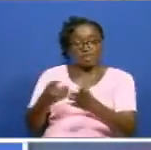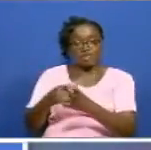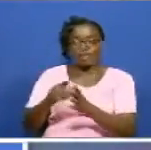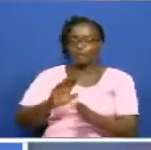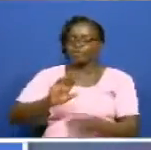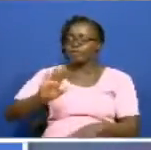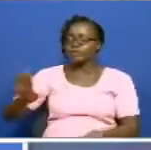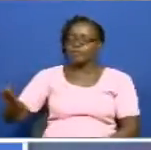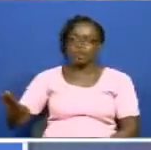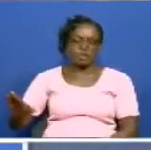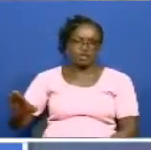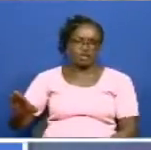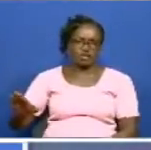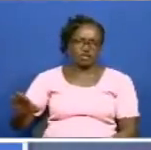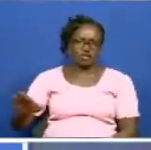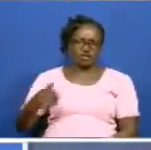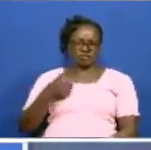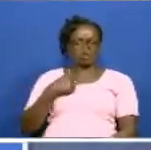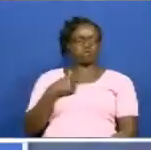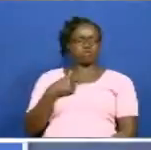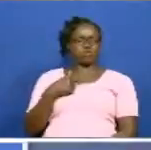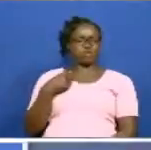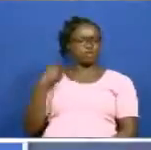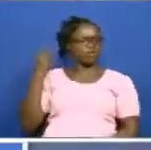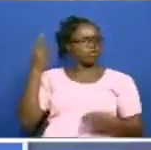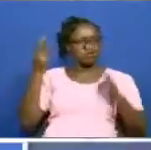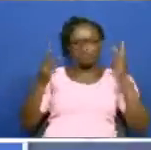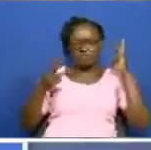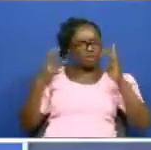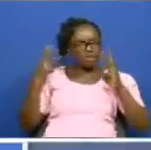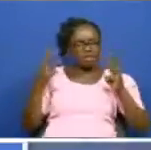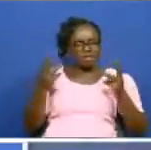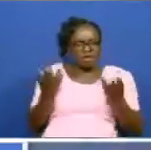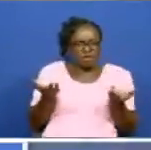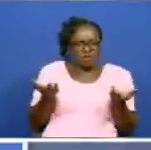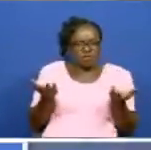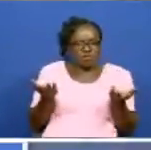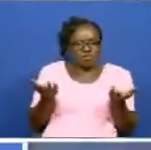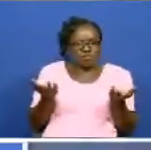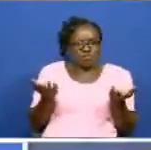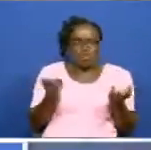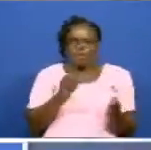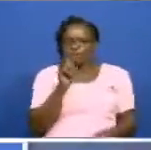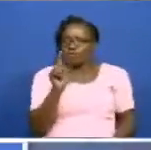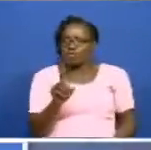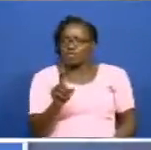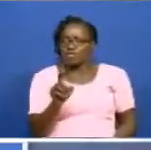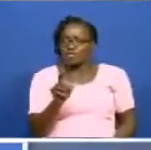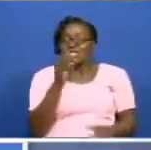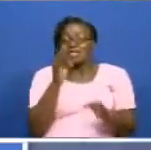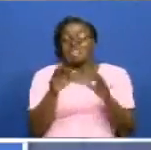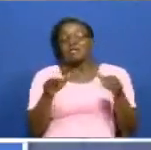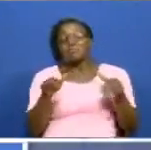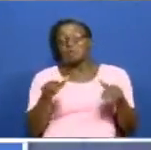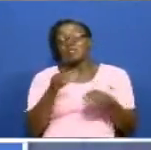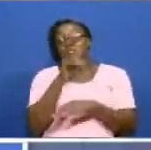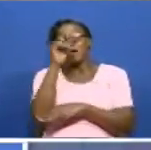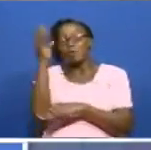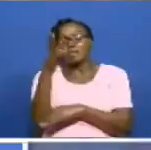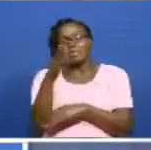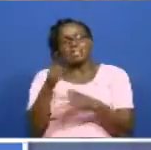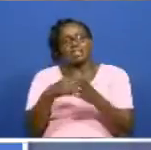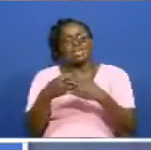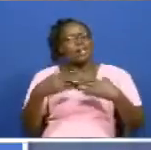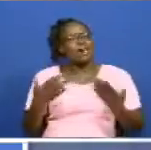akaondoka. Hapo ndipo nikaingiwa na wasiwasi na kuuliza iwapo tulikuwa tukisubiri ambulance, imekuwa vipi,